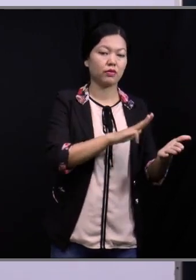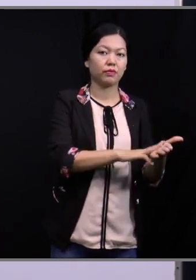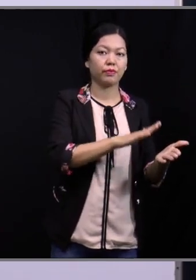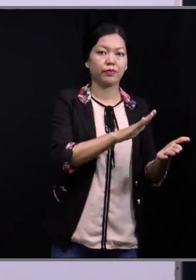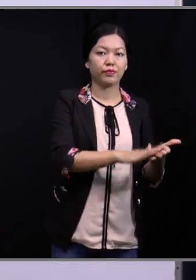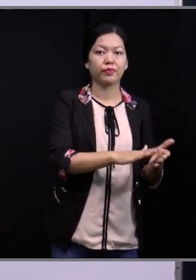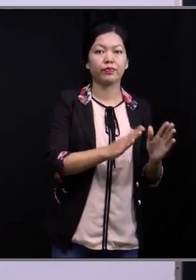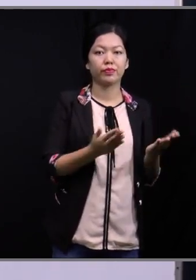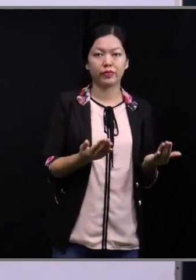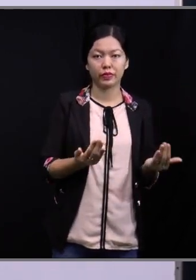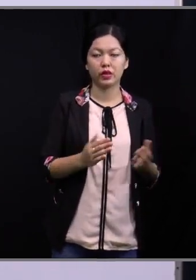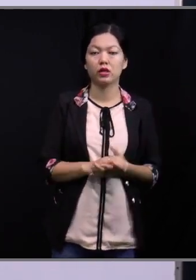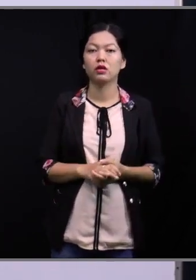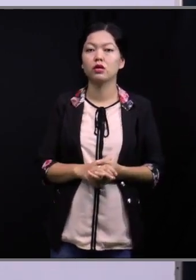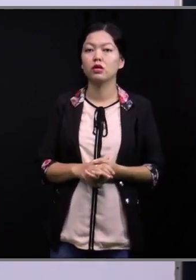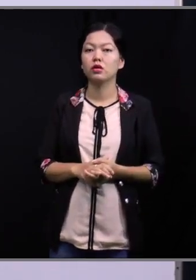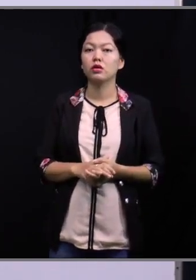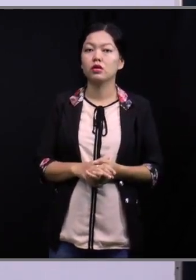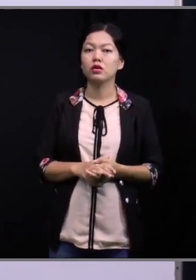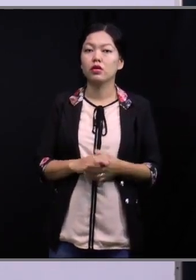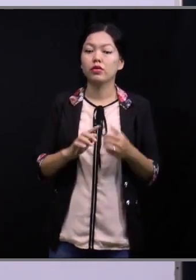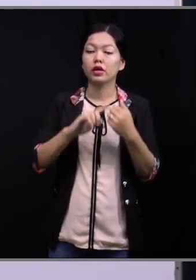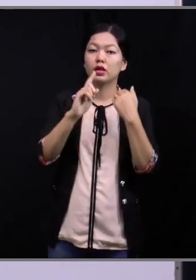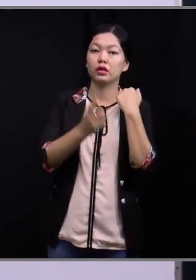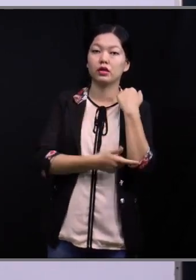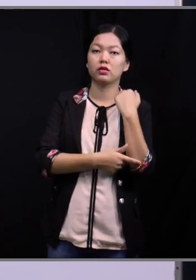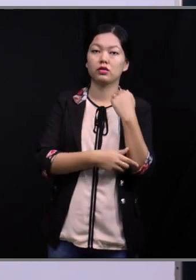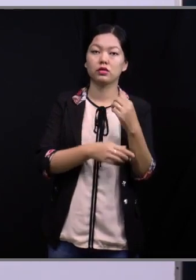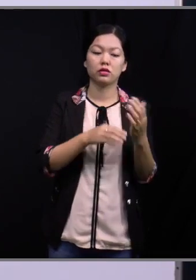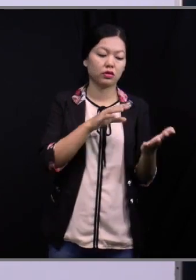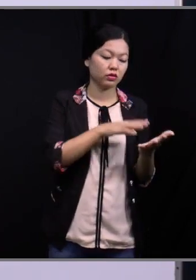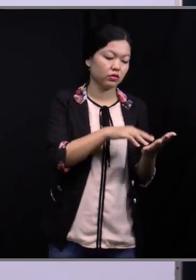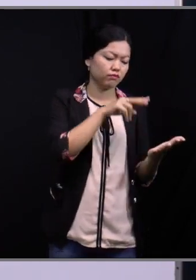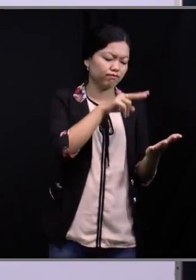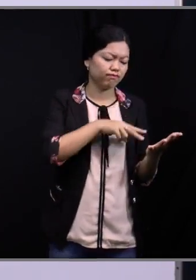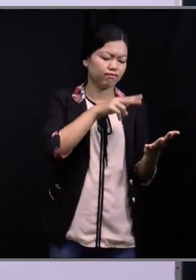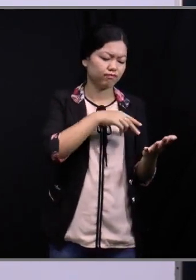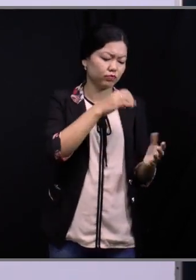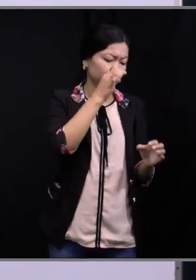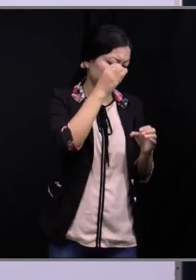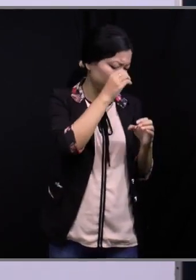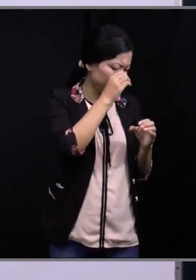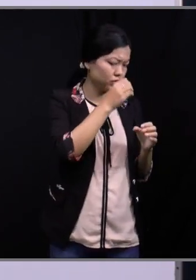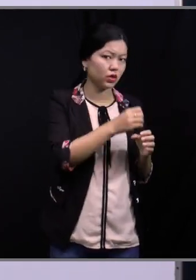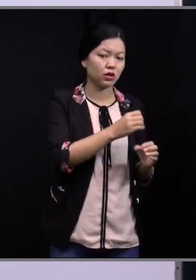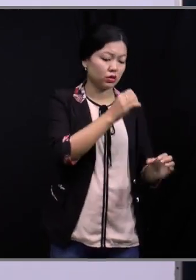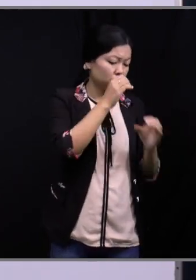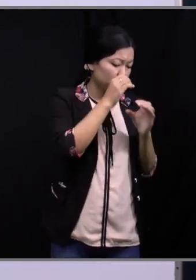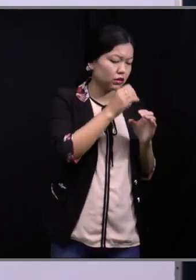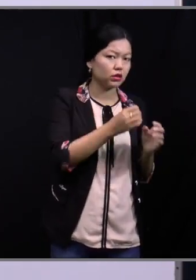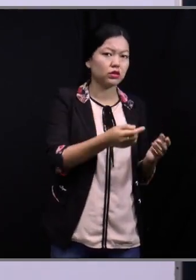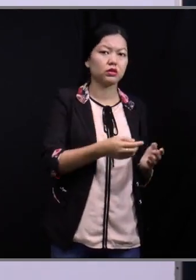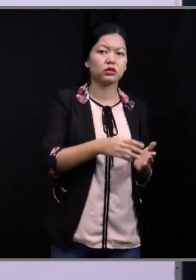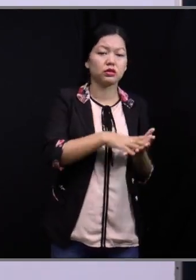and it consists of the information in this corner consists of collector's name, the botanical name, scientific